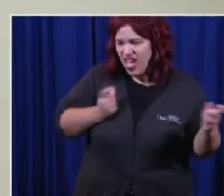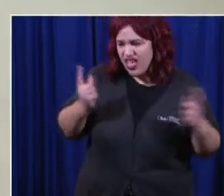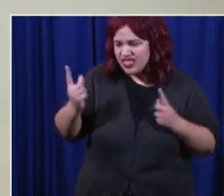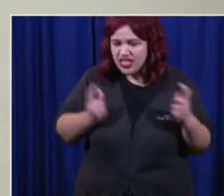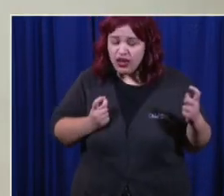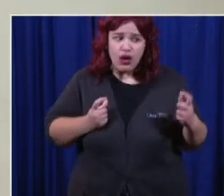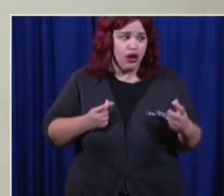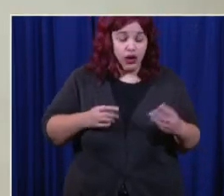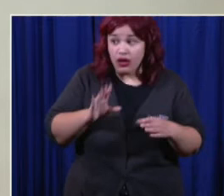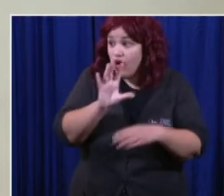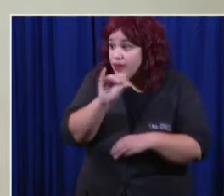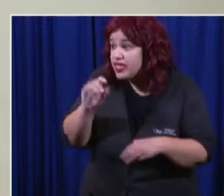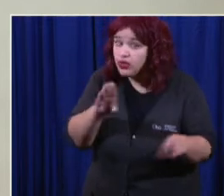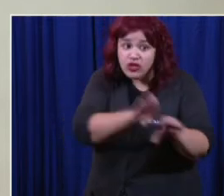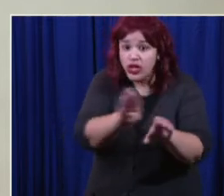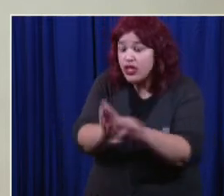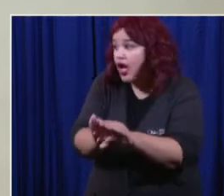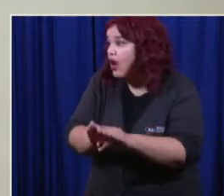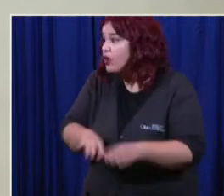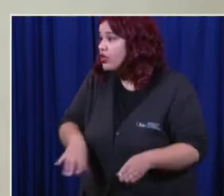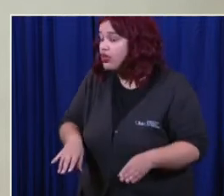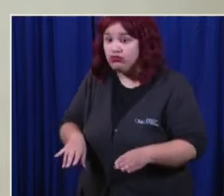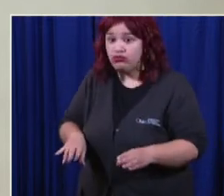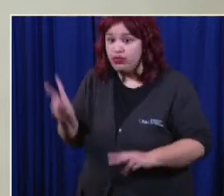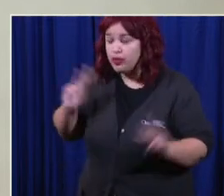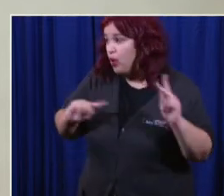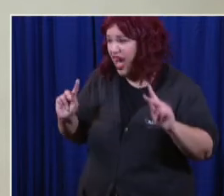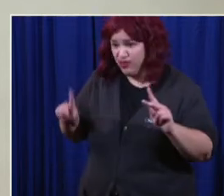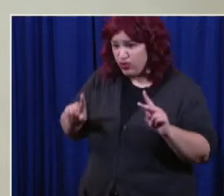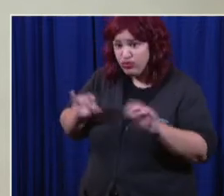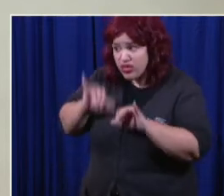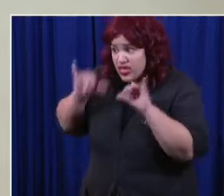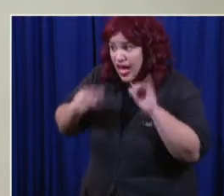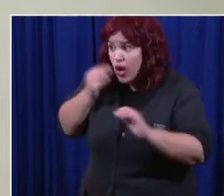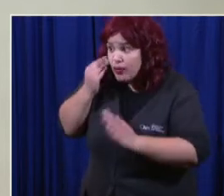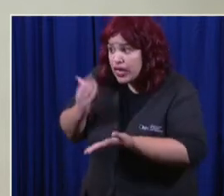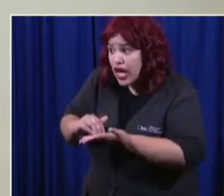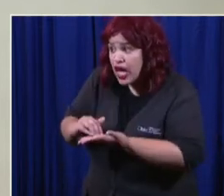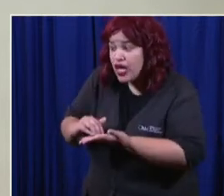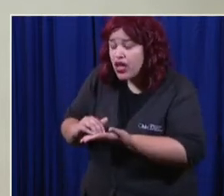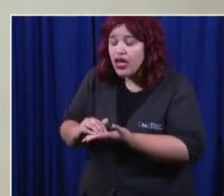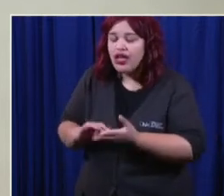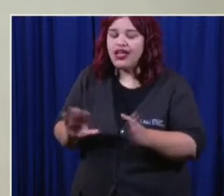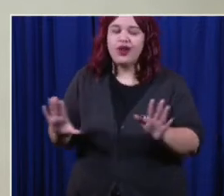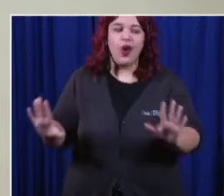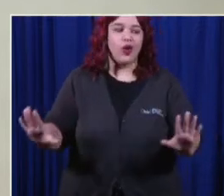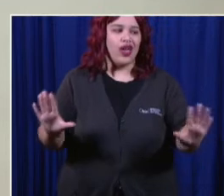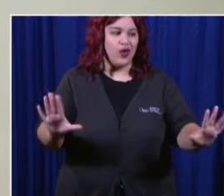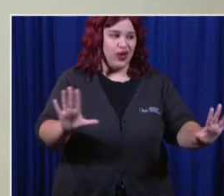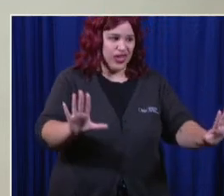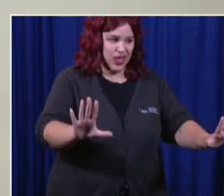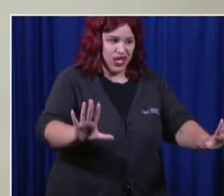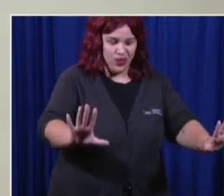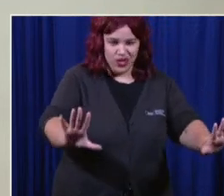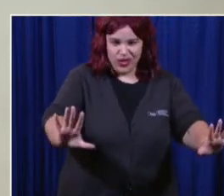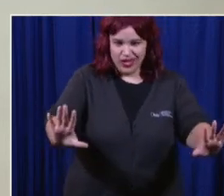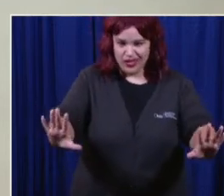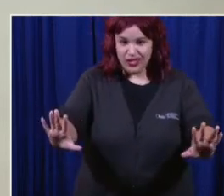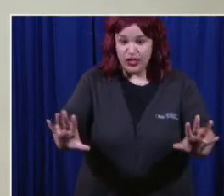I appreciate that. But I would like people to remember that when the virus was first introduced into our community, we didn't know